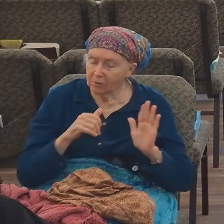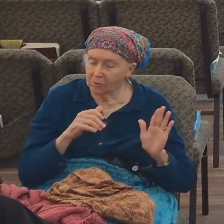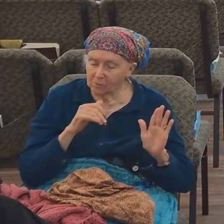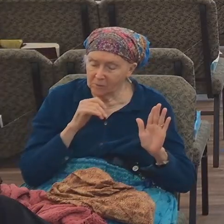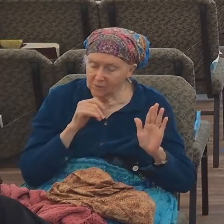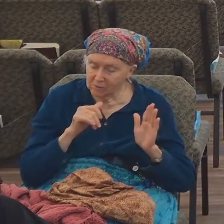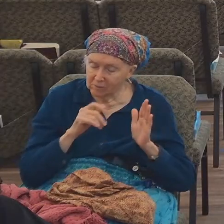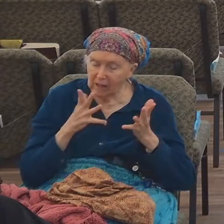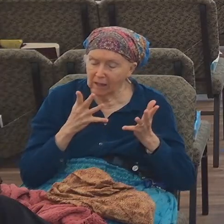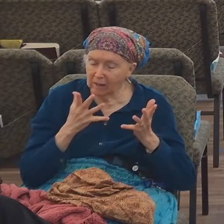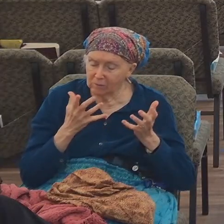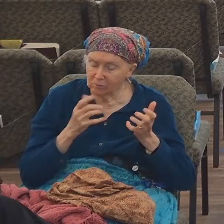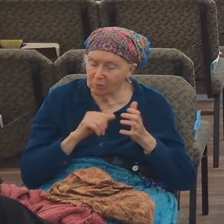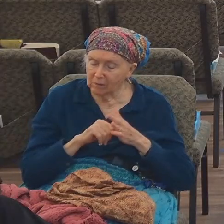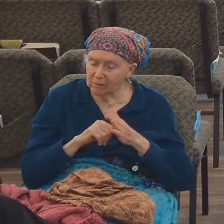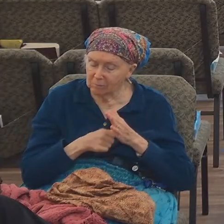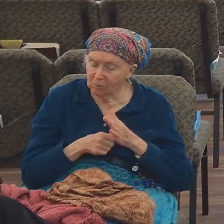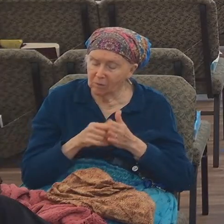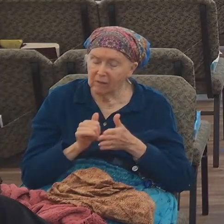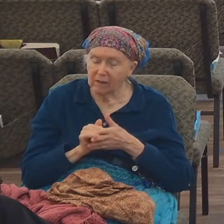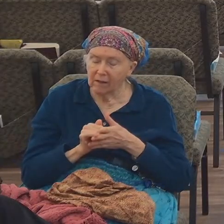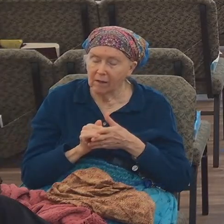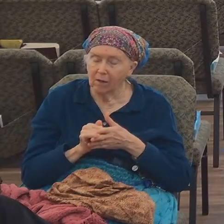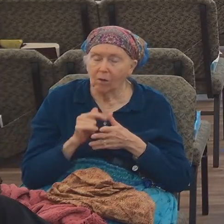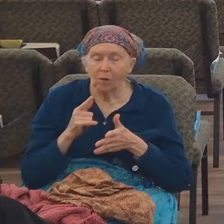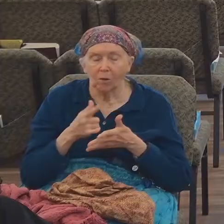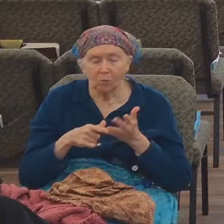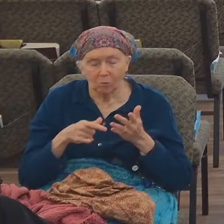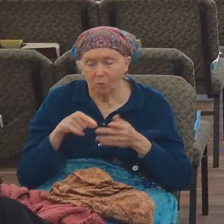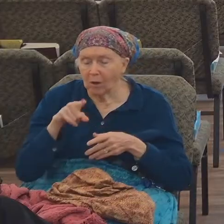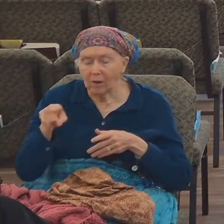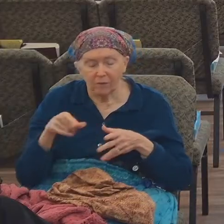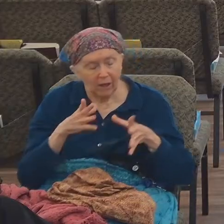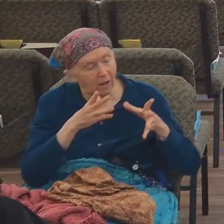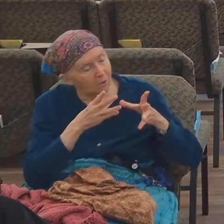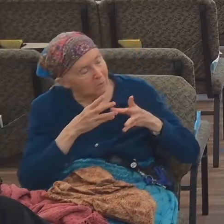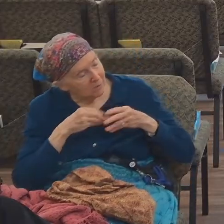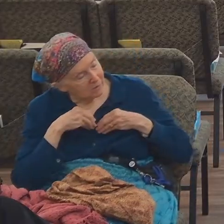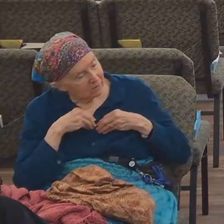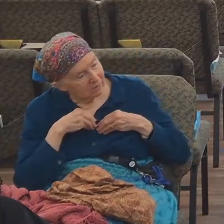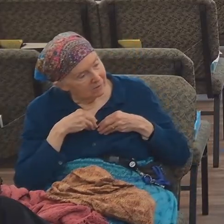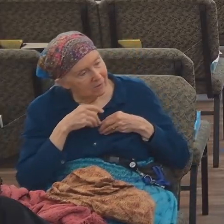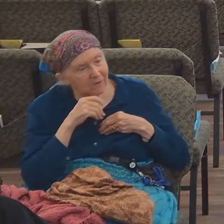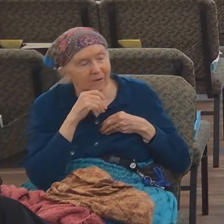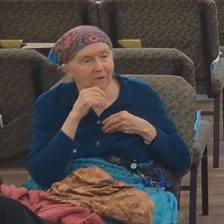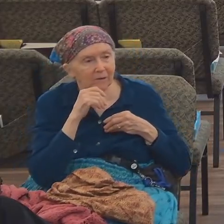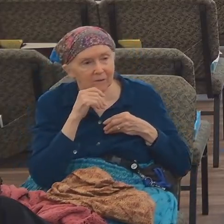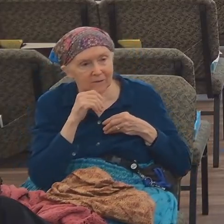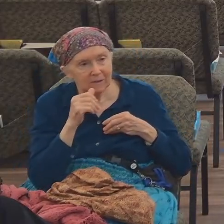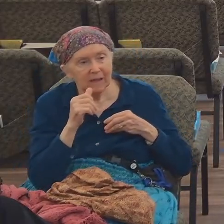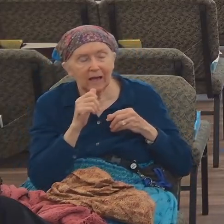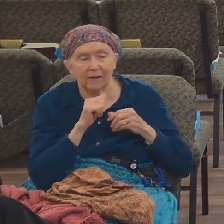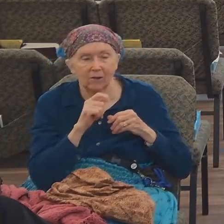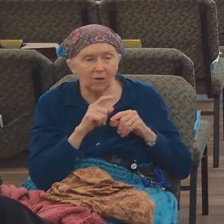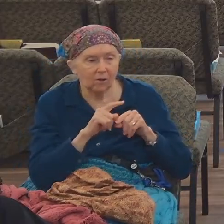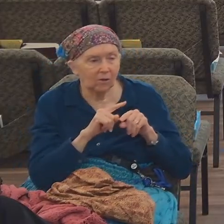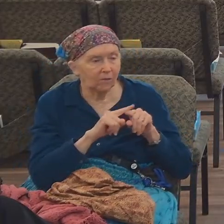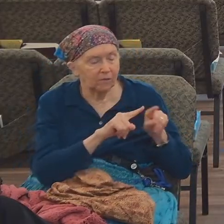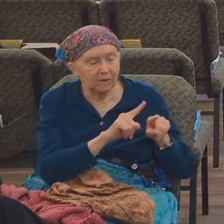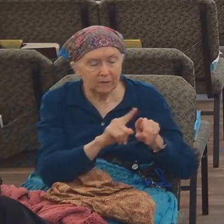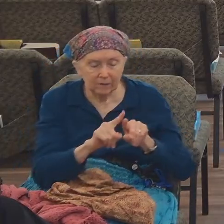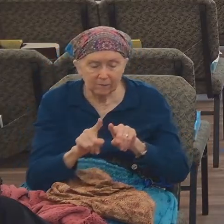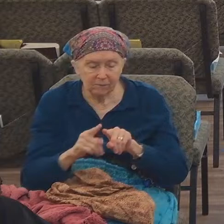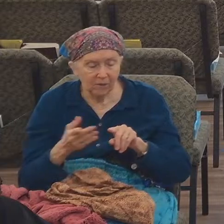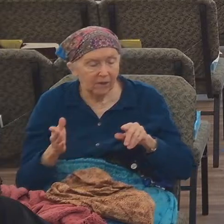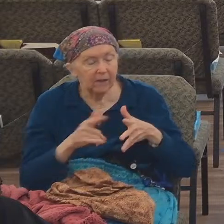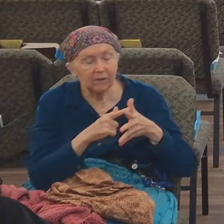they would have read from this. What they would have received from this was not all these, rabbit trails that we can go off and talk, which are great. I love doing that.